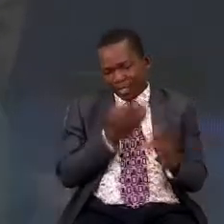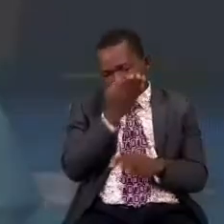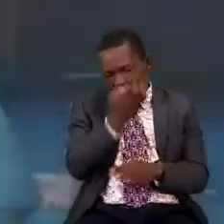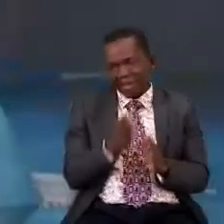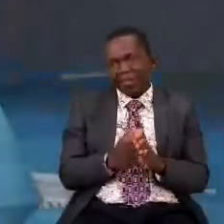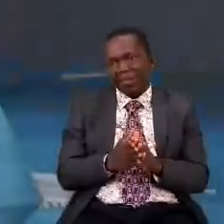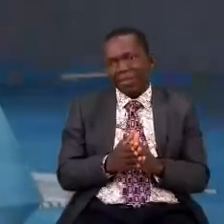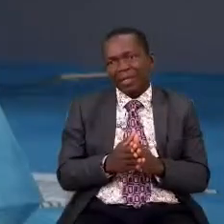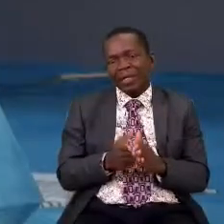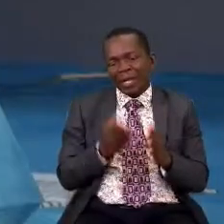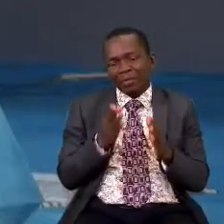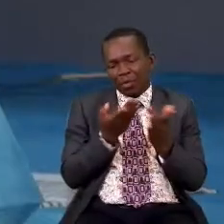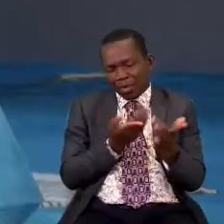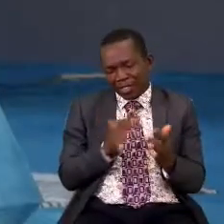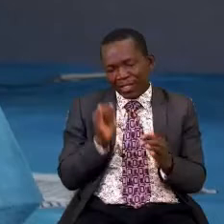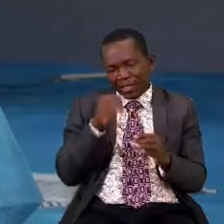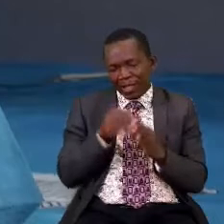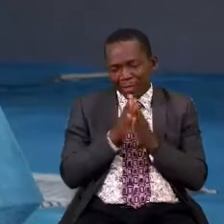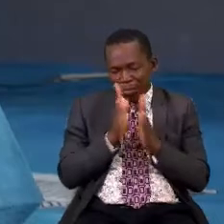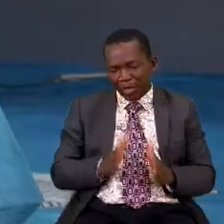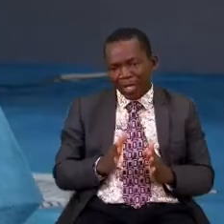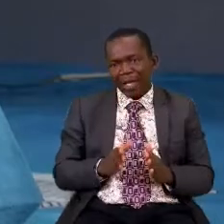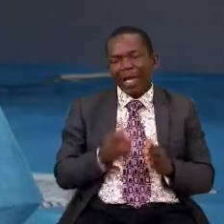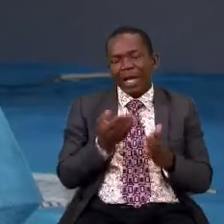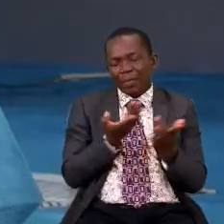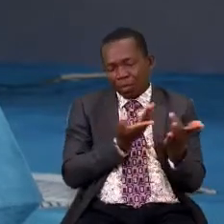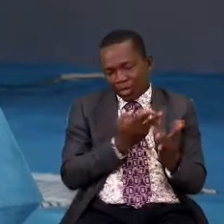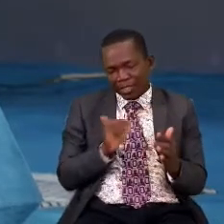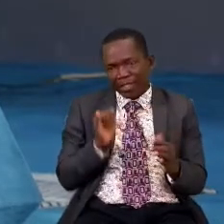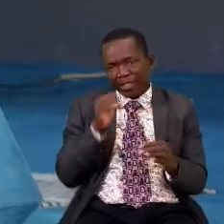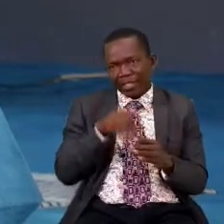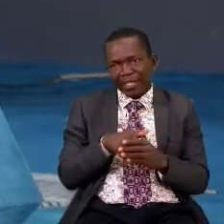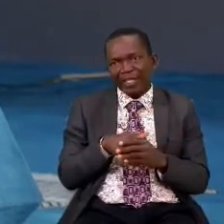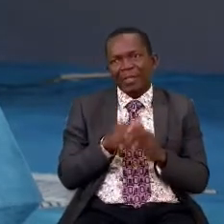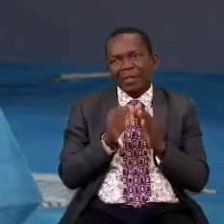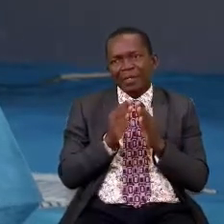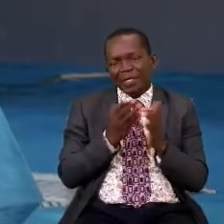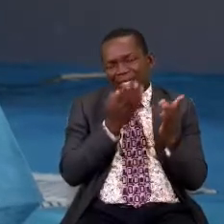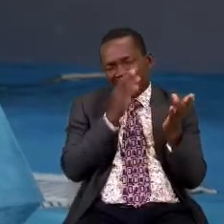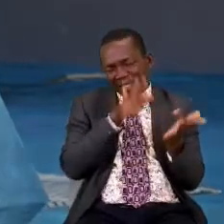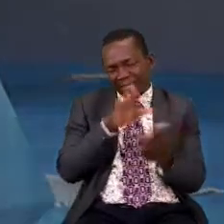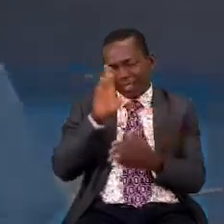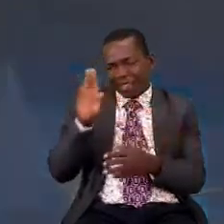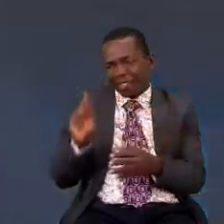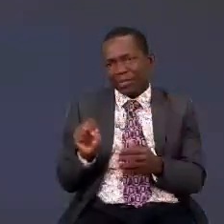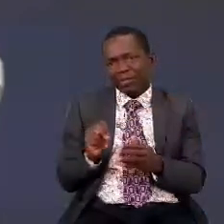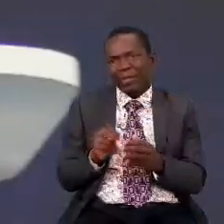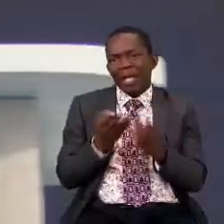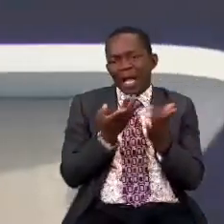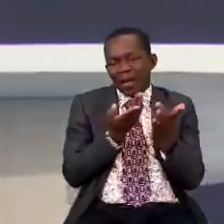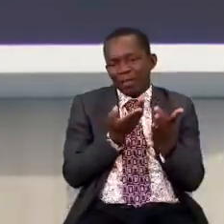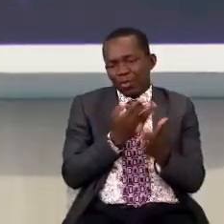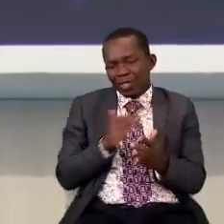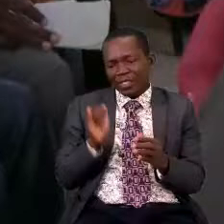expectation, and be waiting in full trust that the one you've given your life to, he will put you in